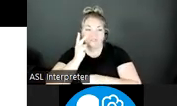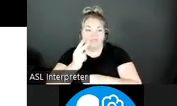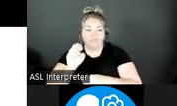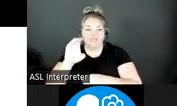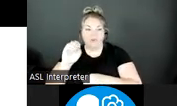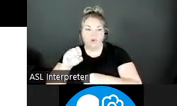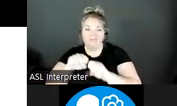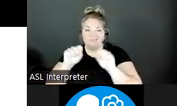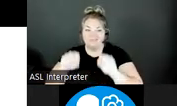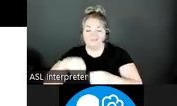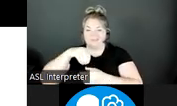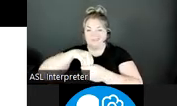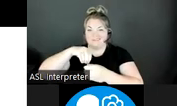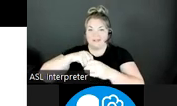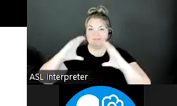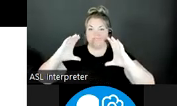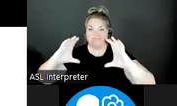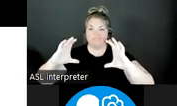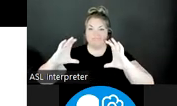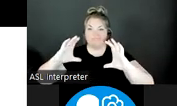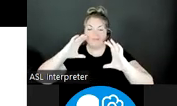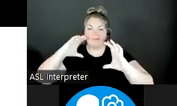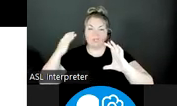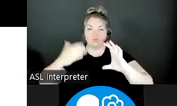is inside this picture.